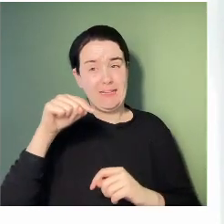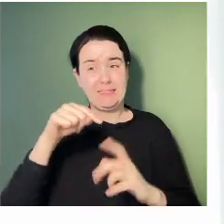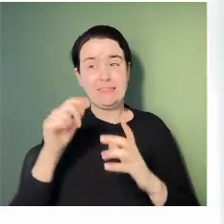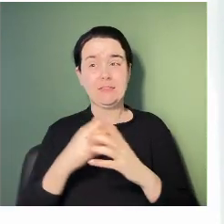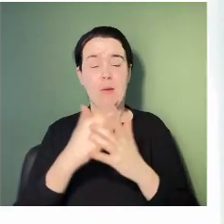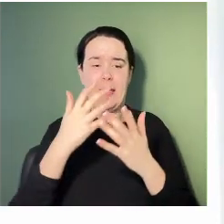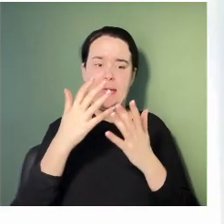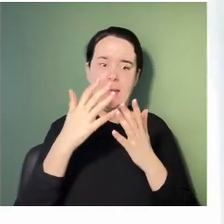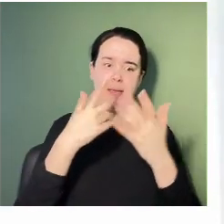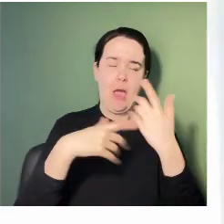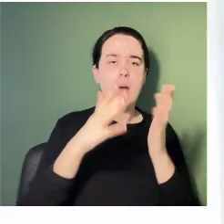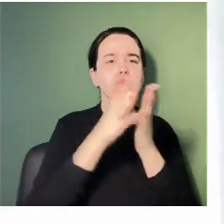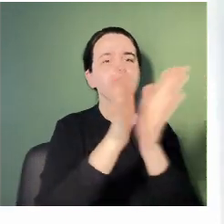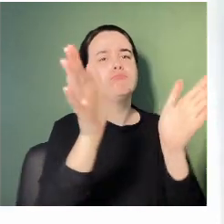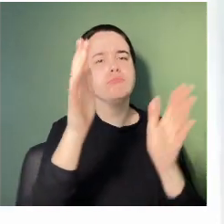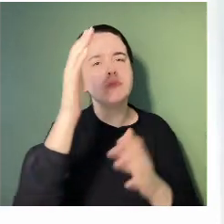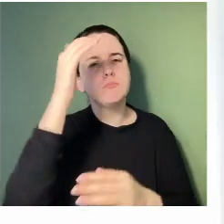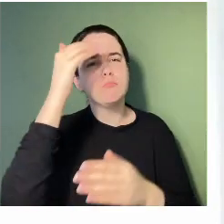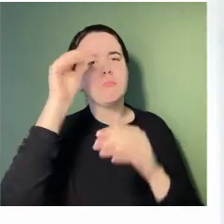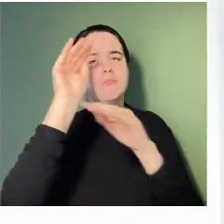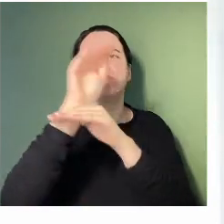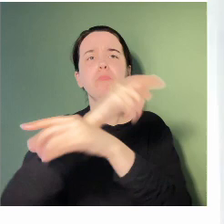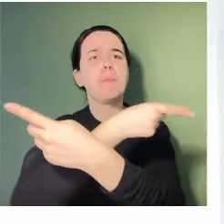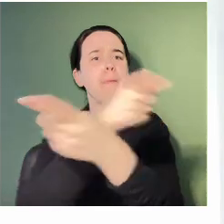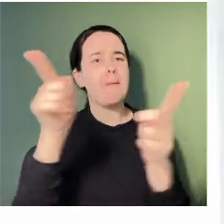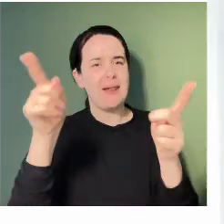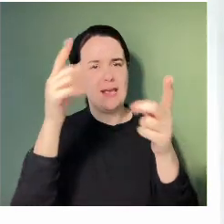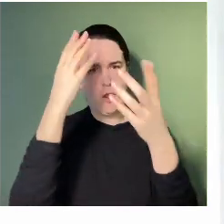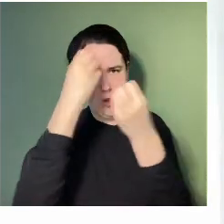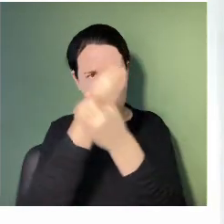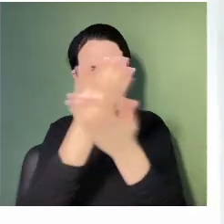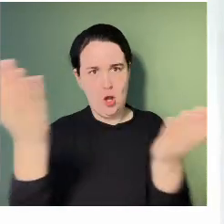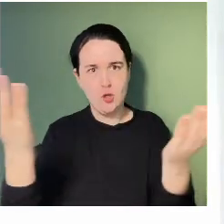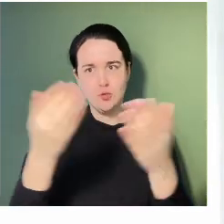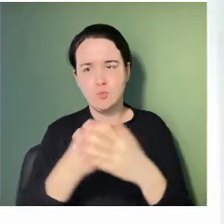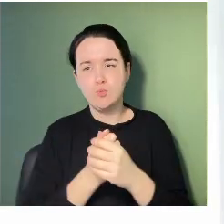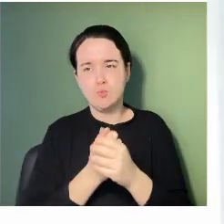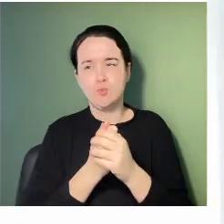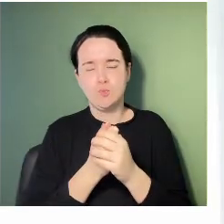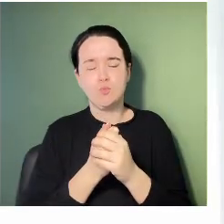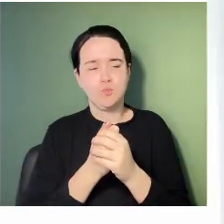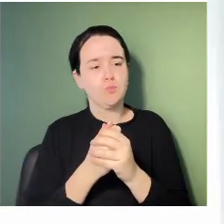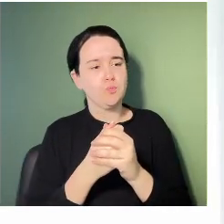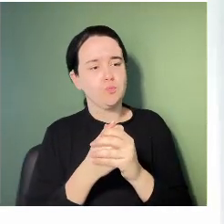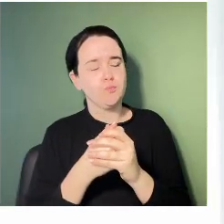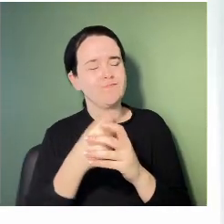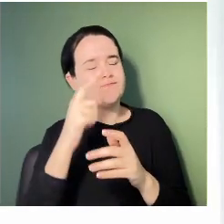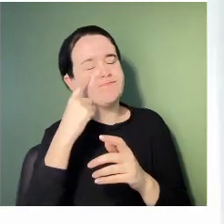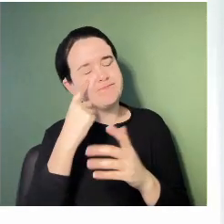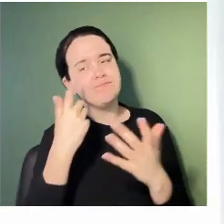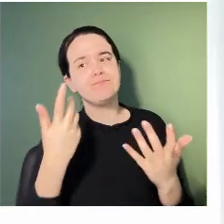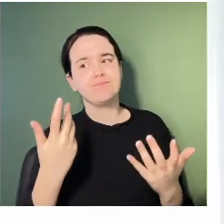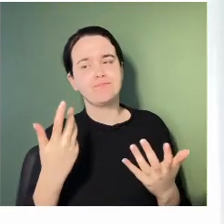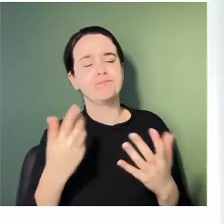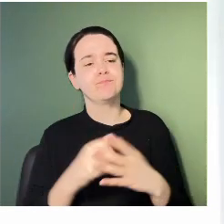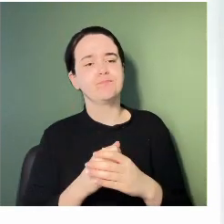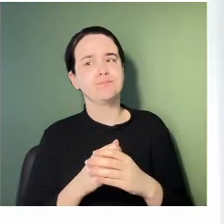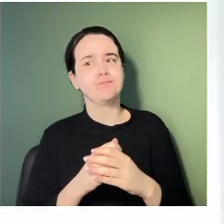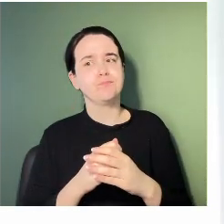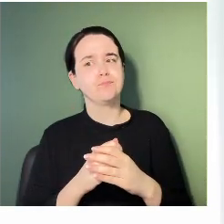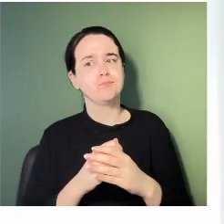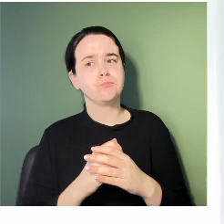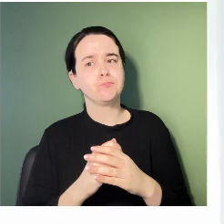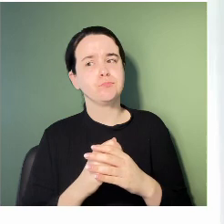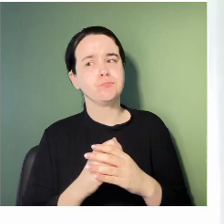in public knowledge and about how the industry works, including facts like how widespread this industry is, the techniques